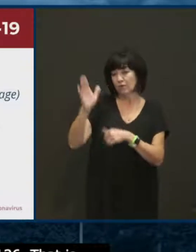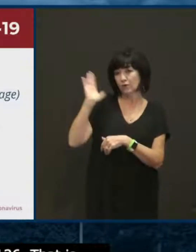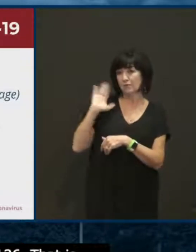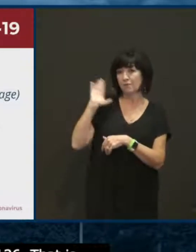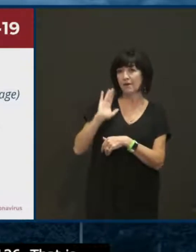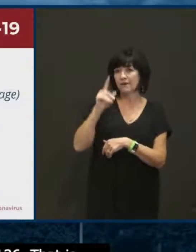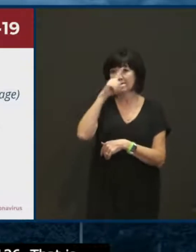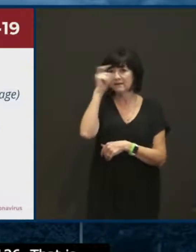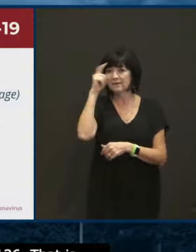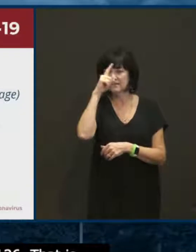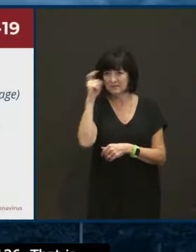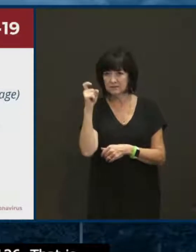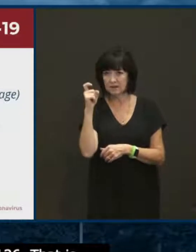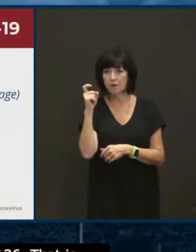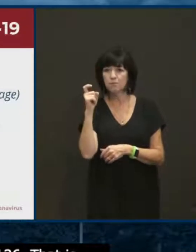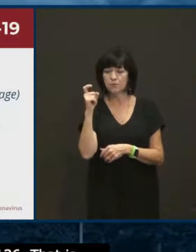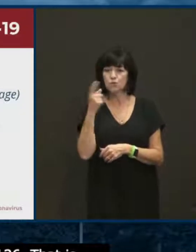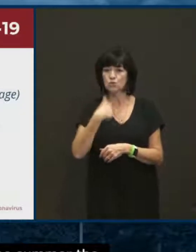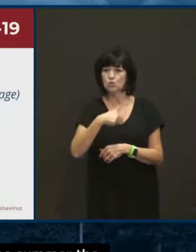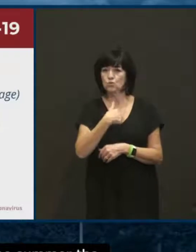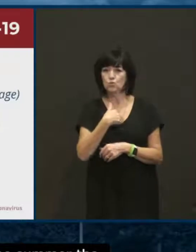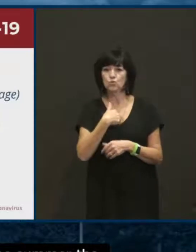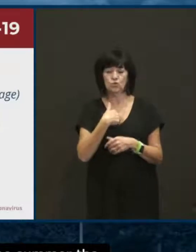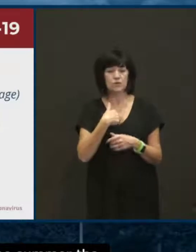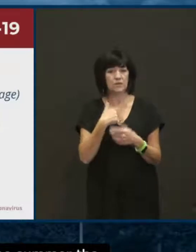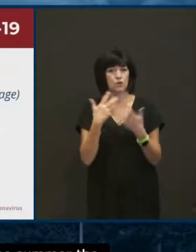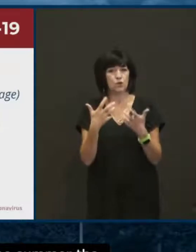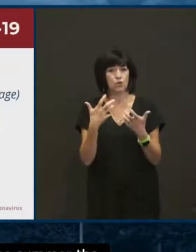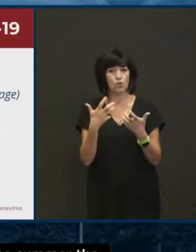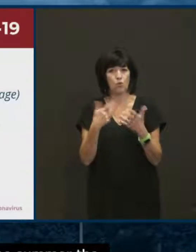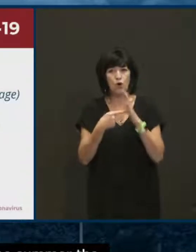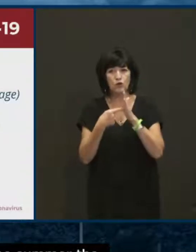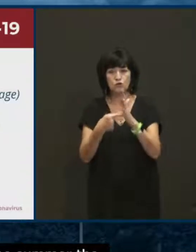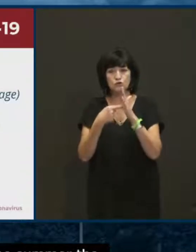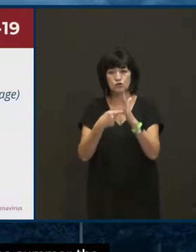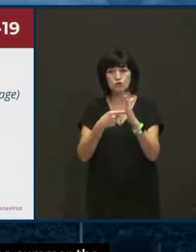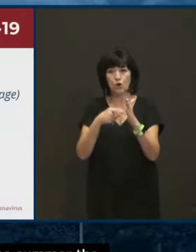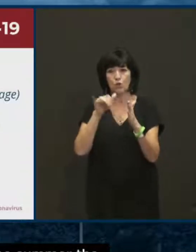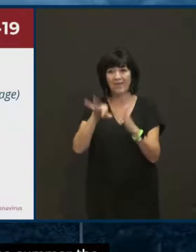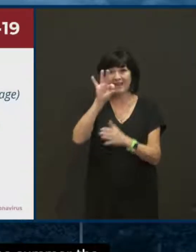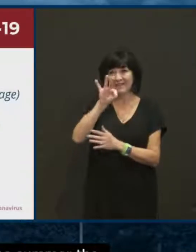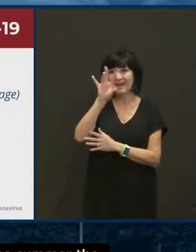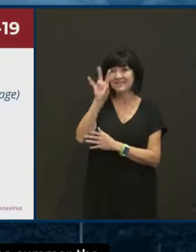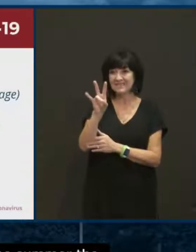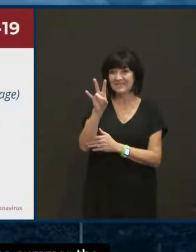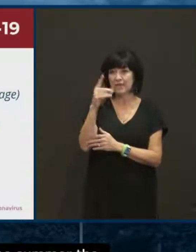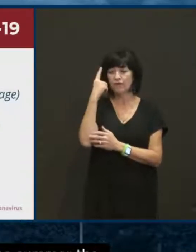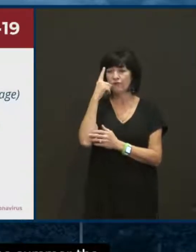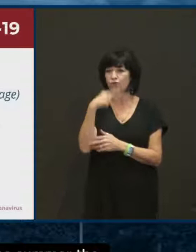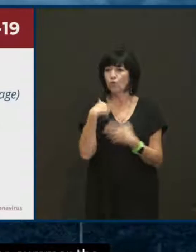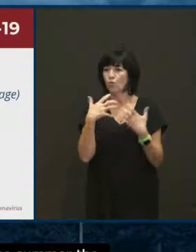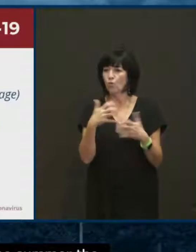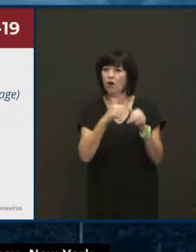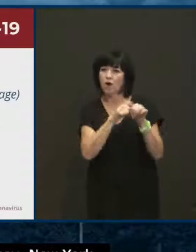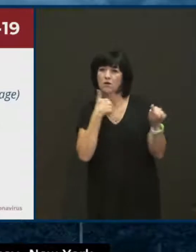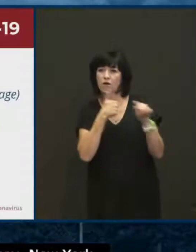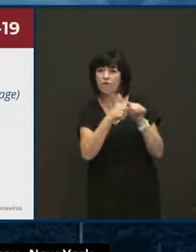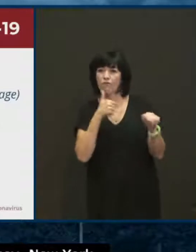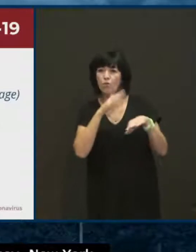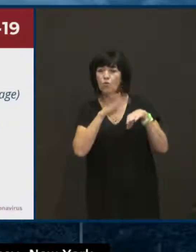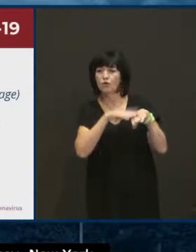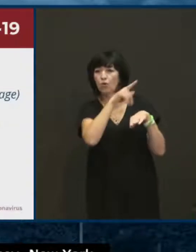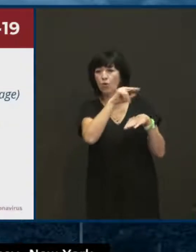for staying off the quarantine list in New Jersey, New York, and Connecticut was 97. And we were bouncing around